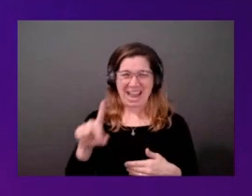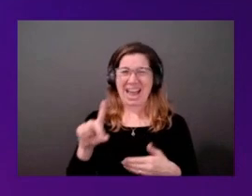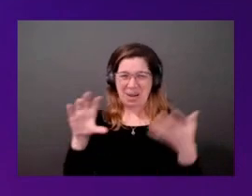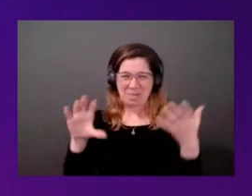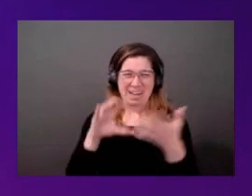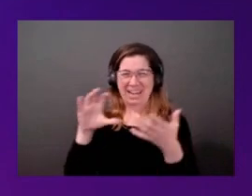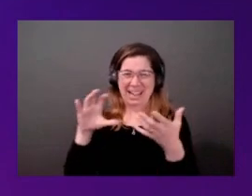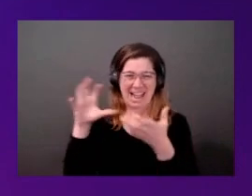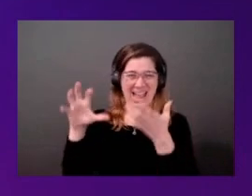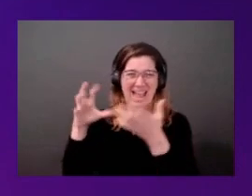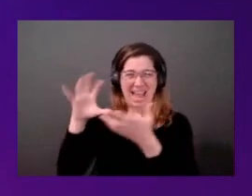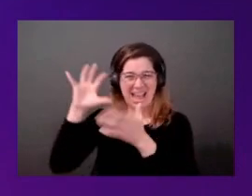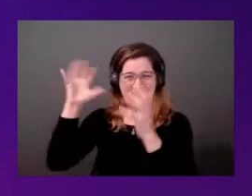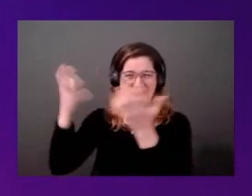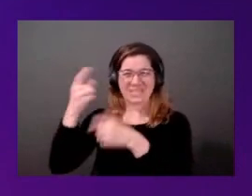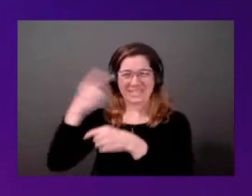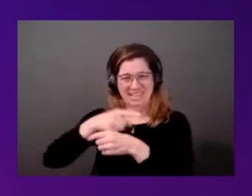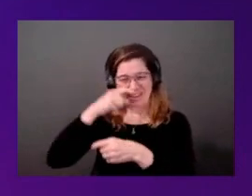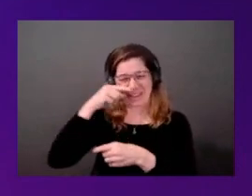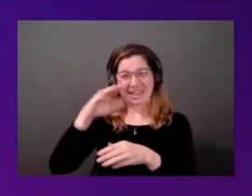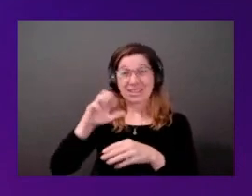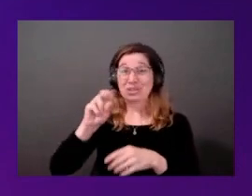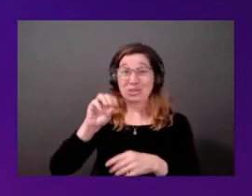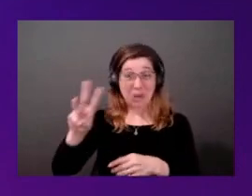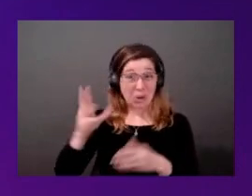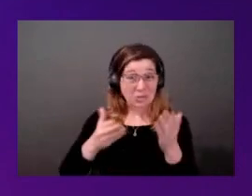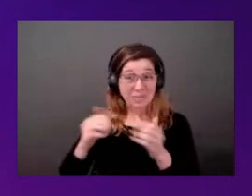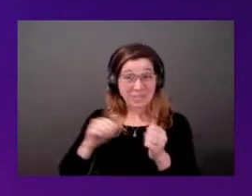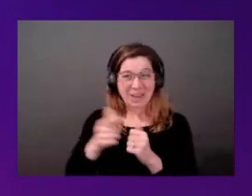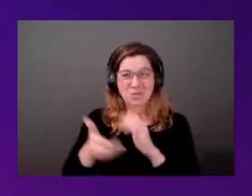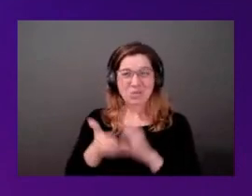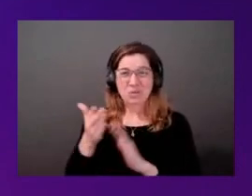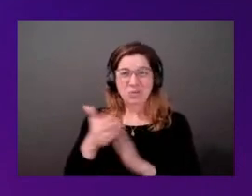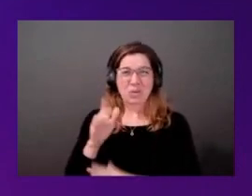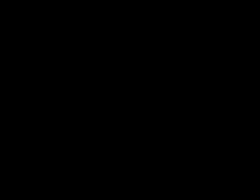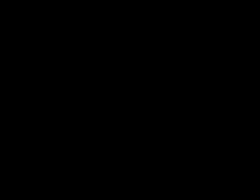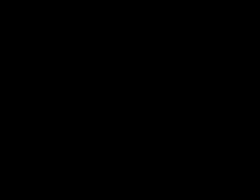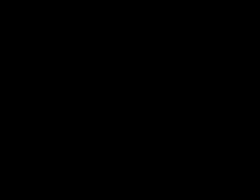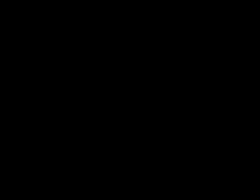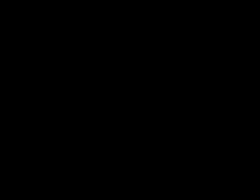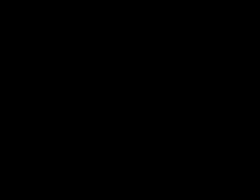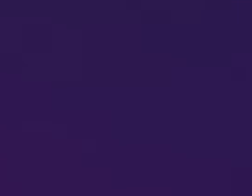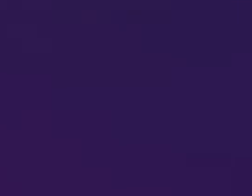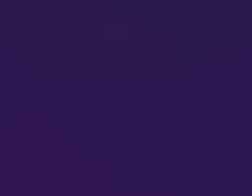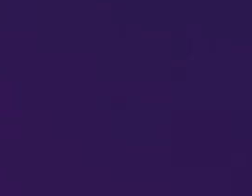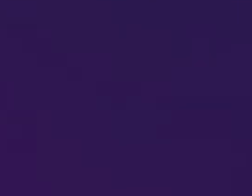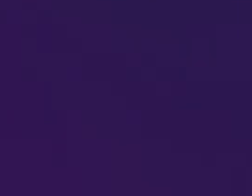services on how you can run local data processing at the rugged and disconnected edge.